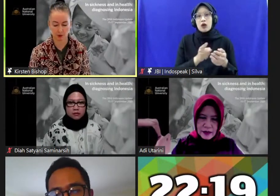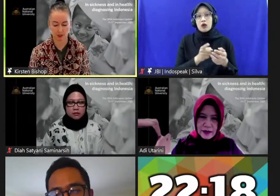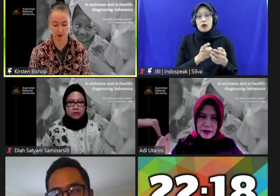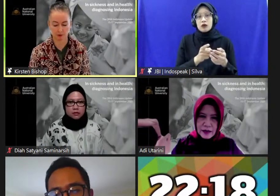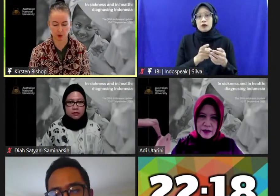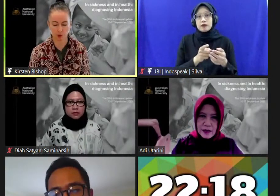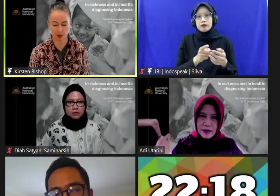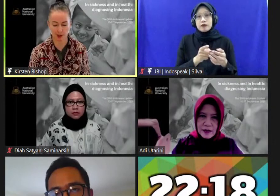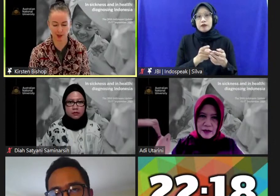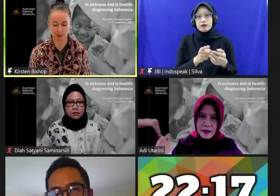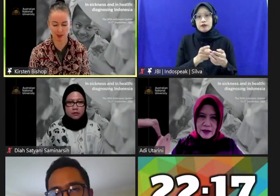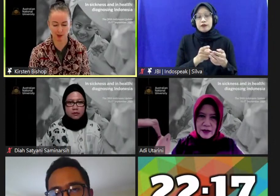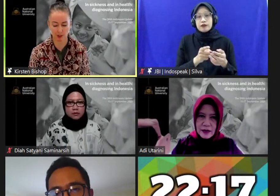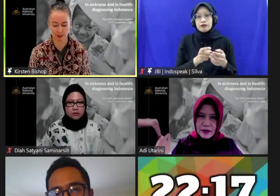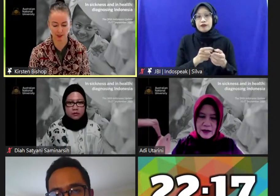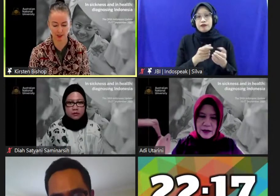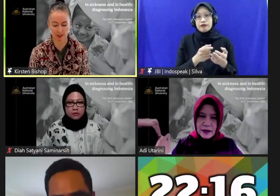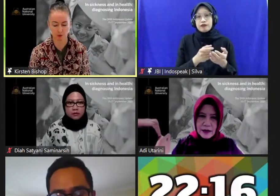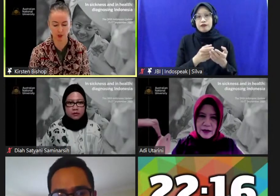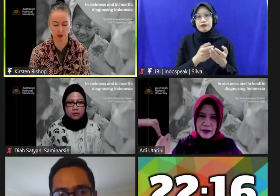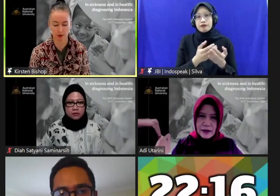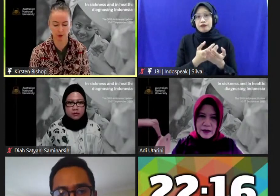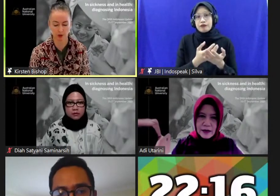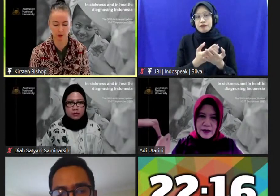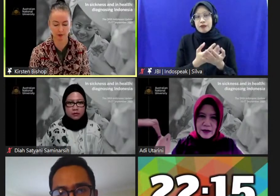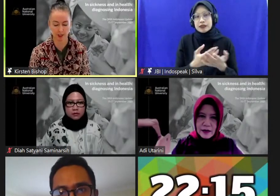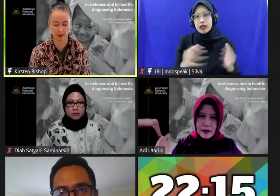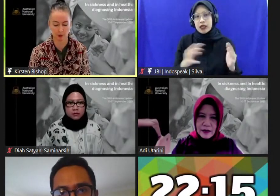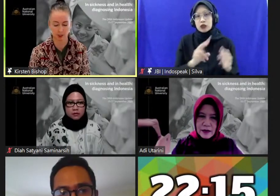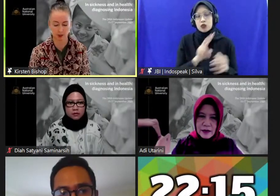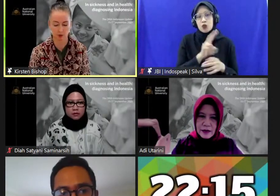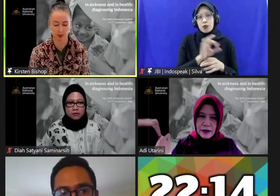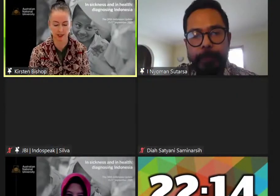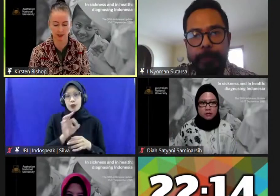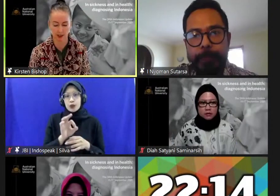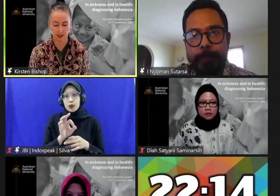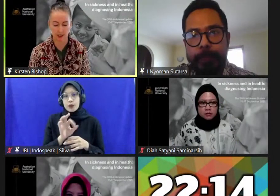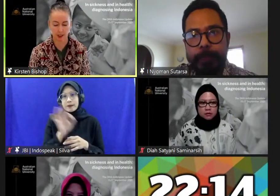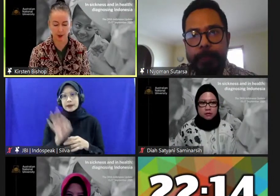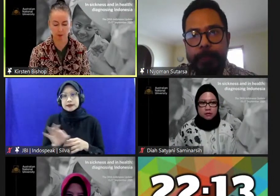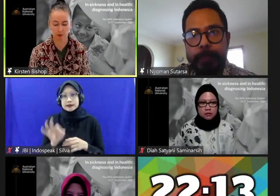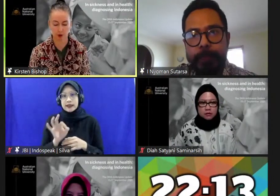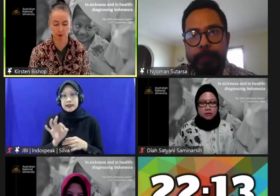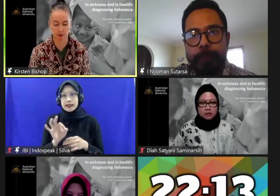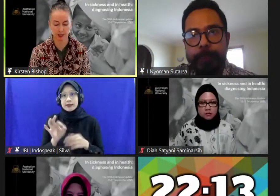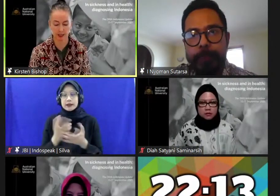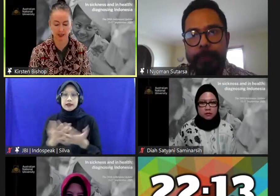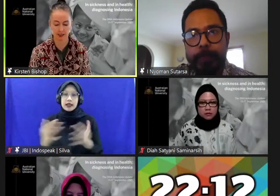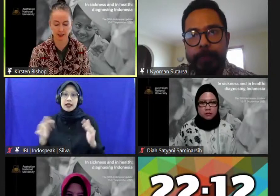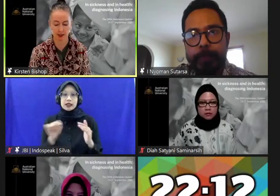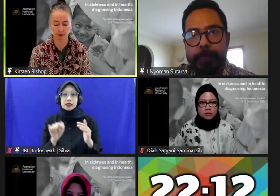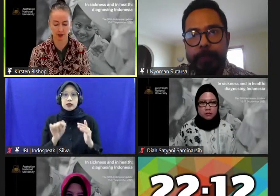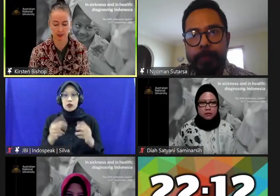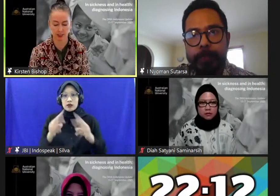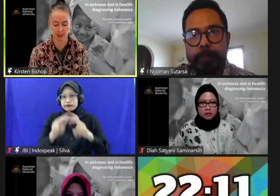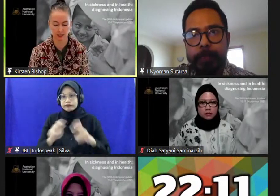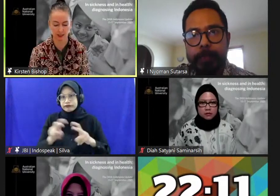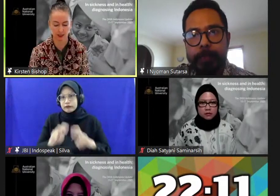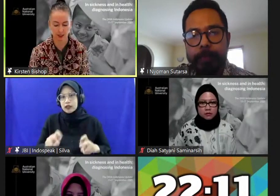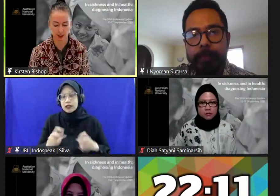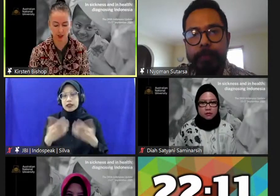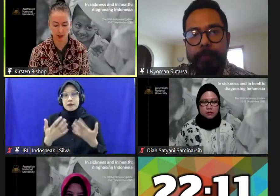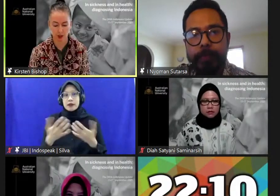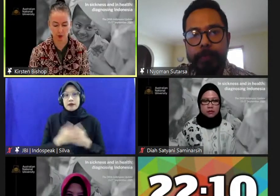So it's one for you, Pak Sutarsa. And I'll also have another one to read out from Dina